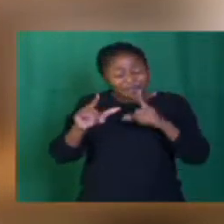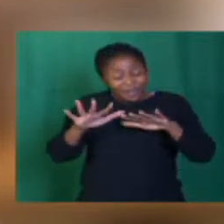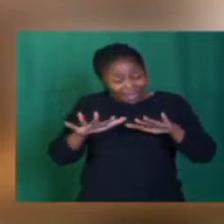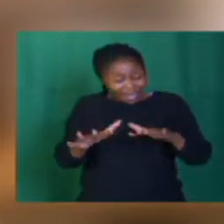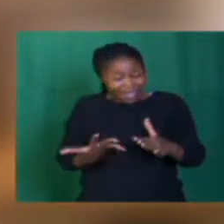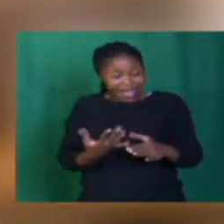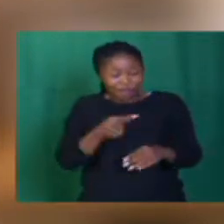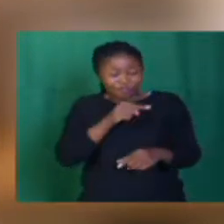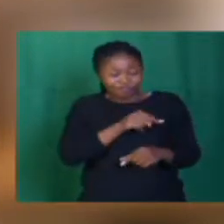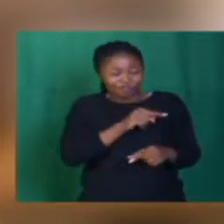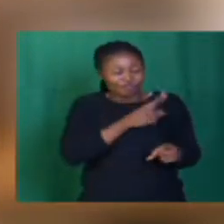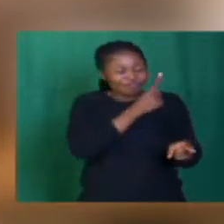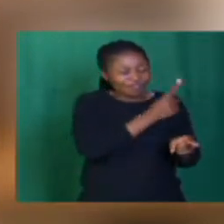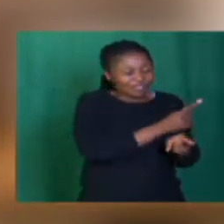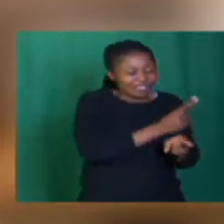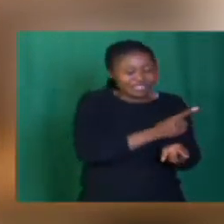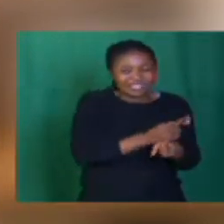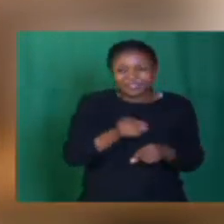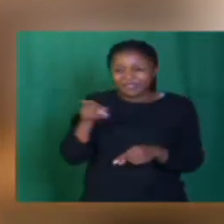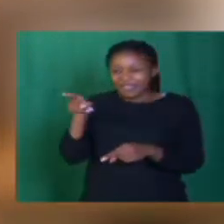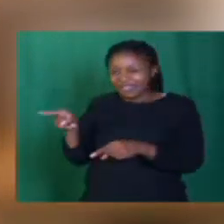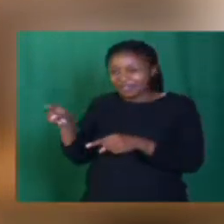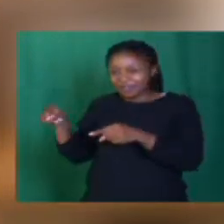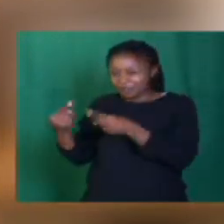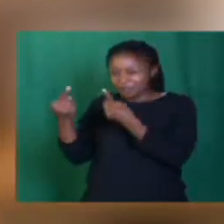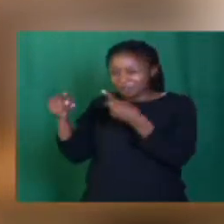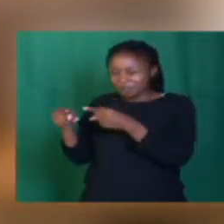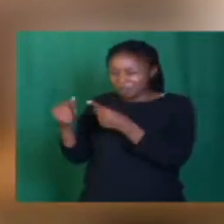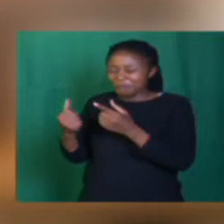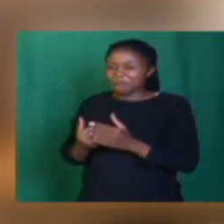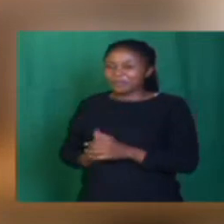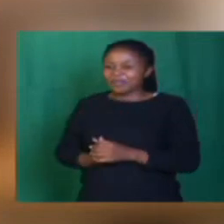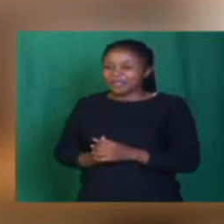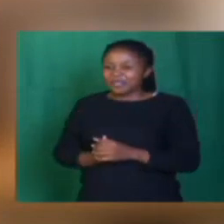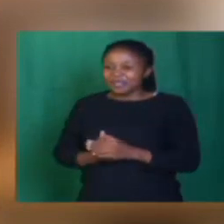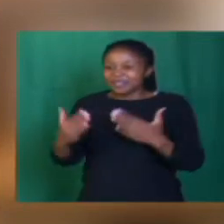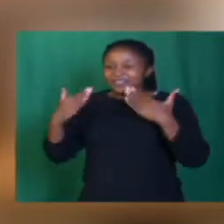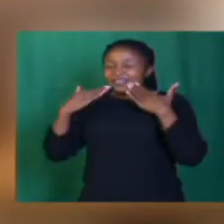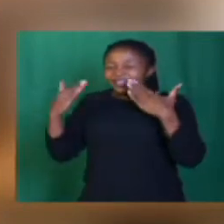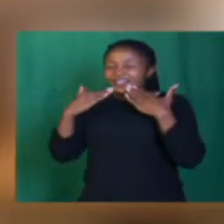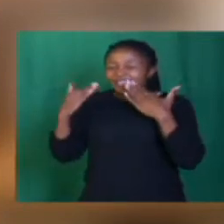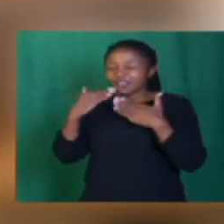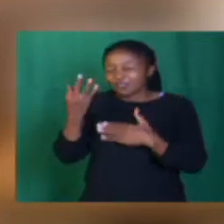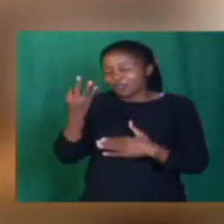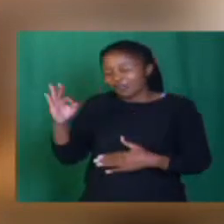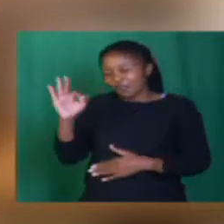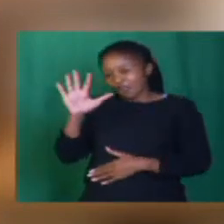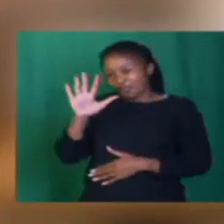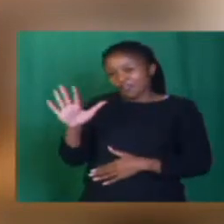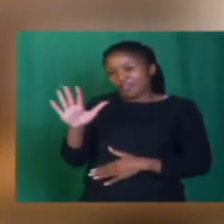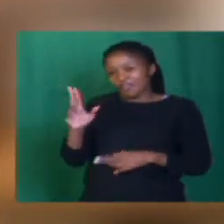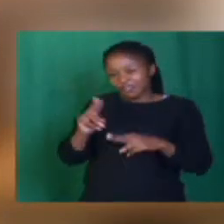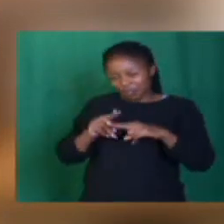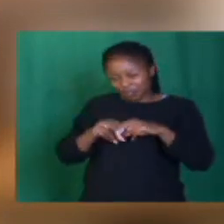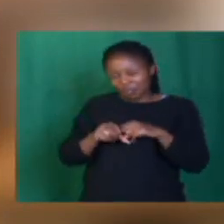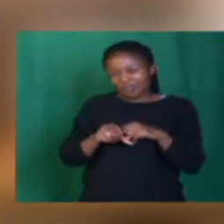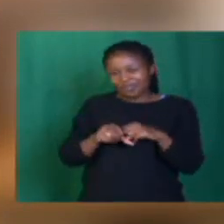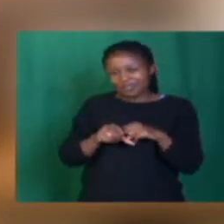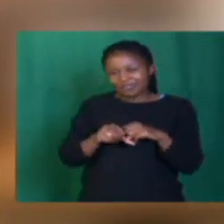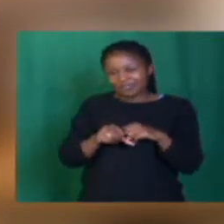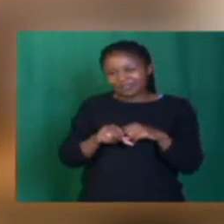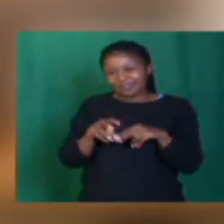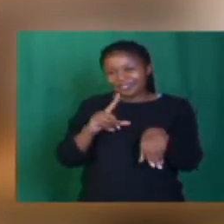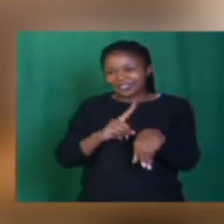An argumentative piece. Thank you very much, my dear Form 5s. We are going to see each other in the next lesson when I come